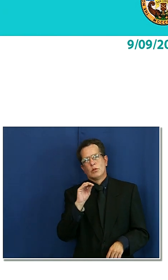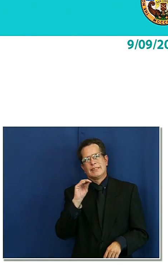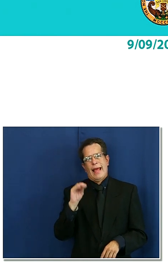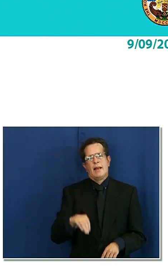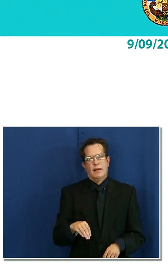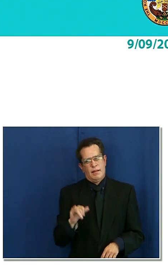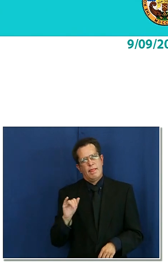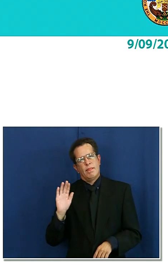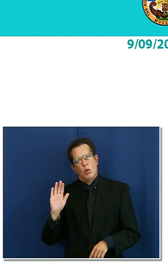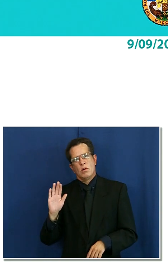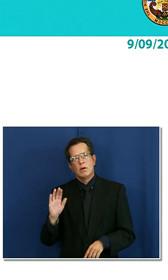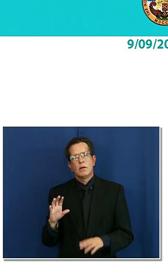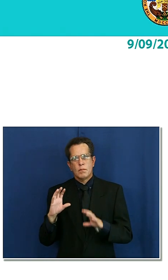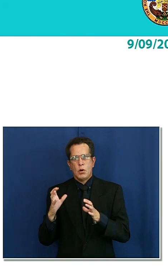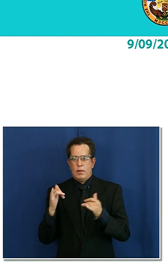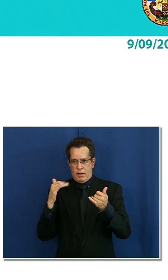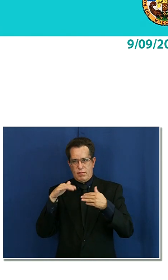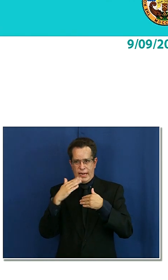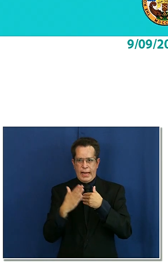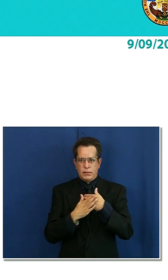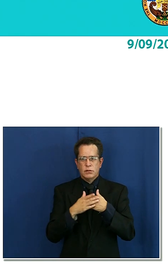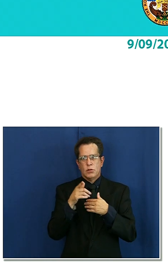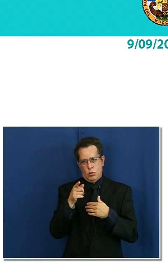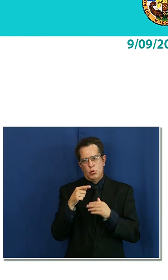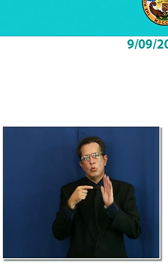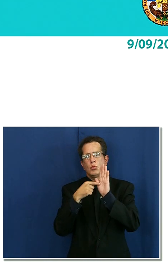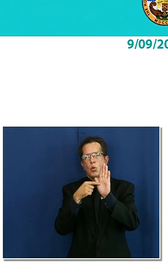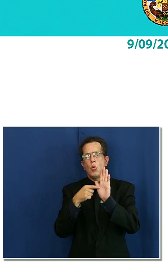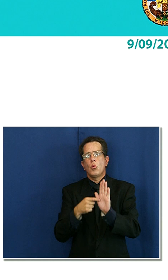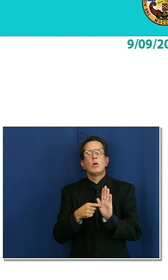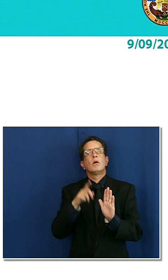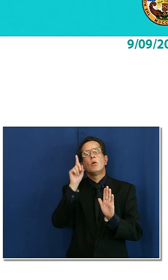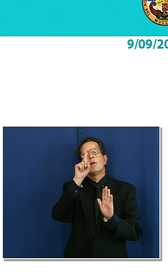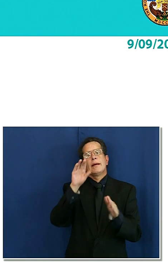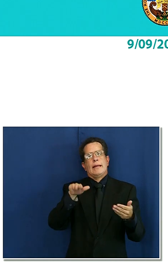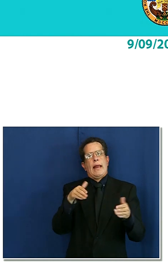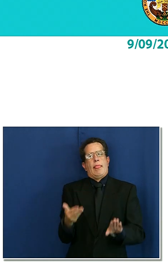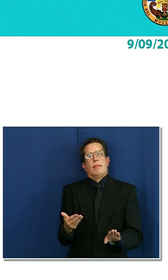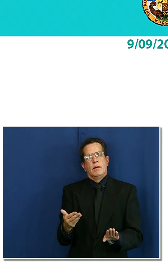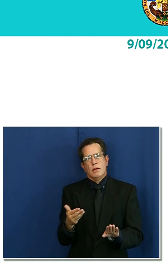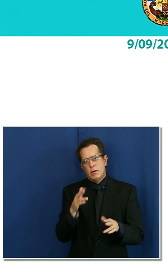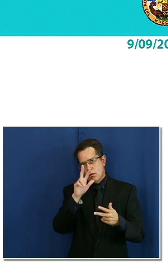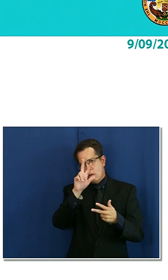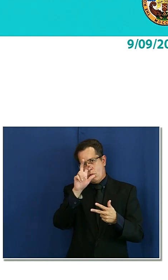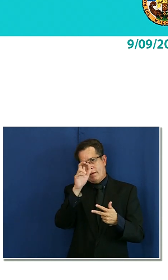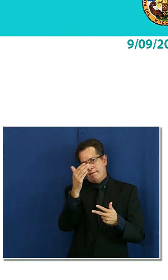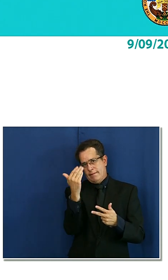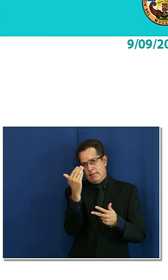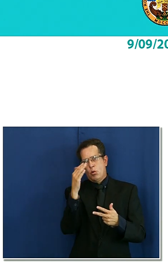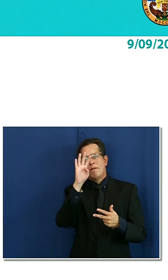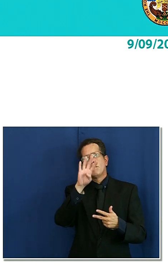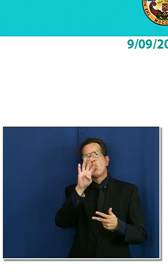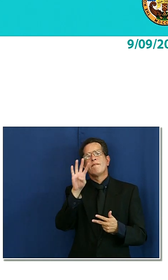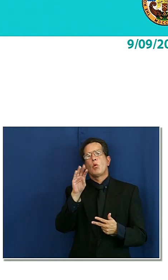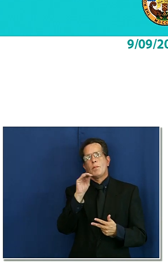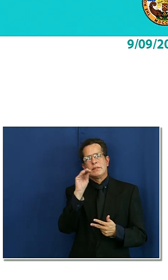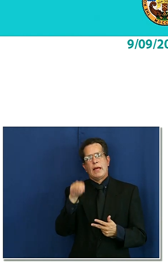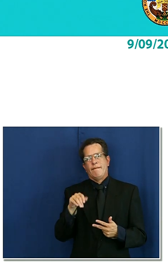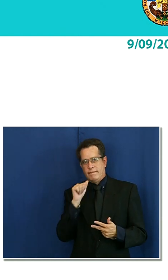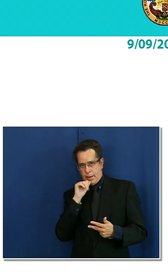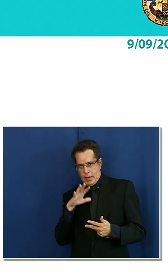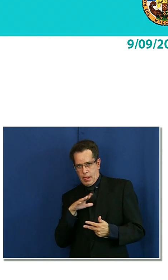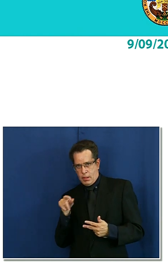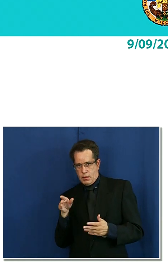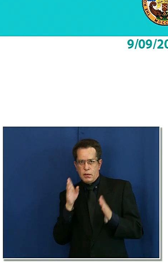the next slide, this speaks to further demographics related to deaths. 315, or 44%, were